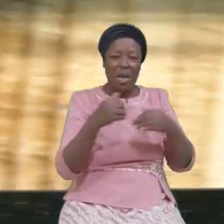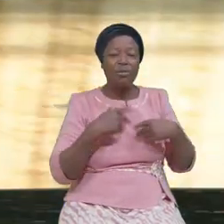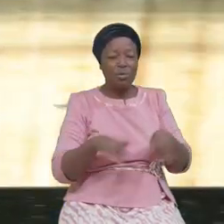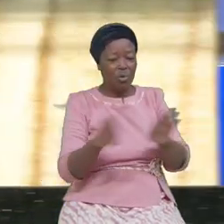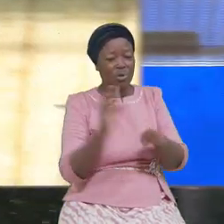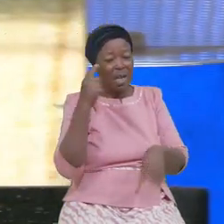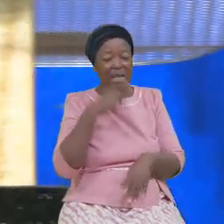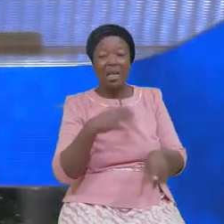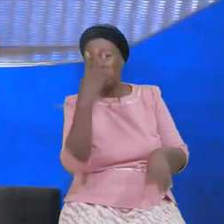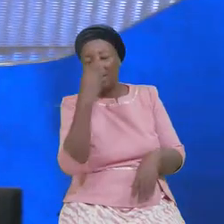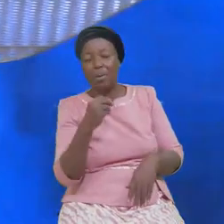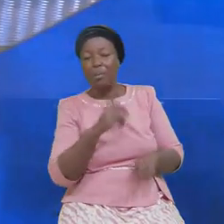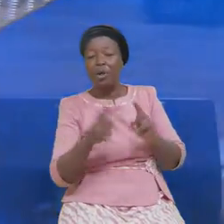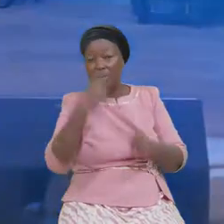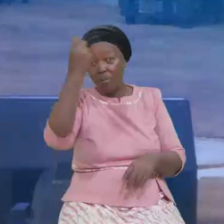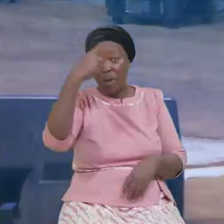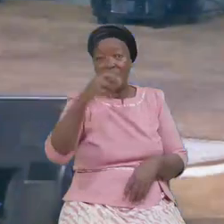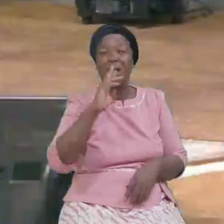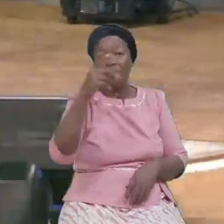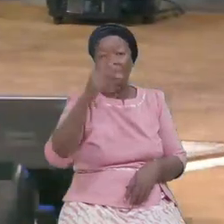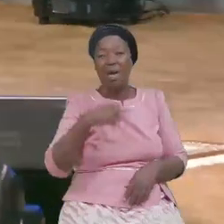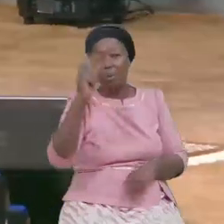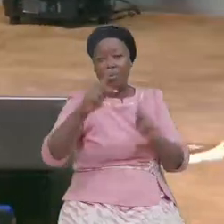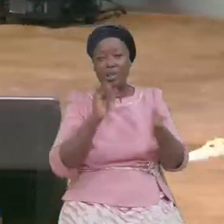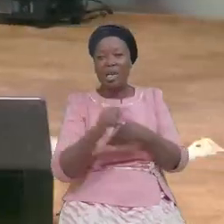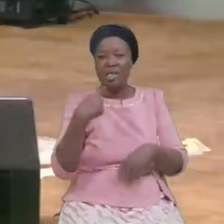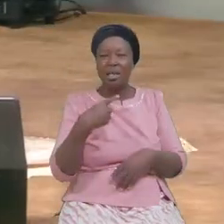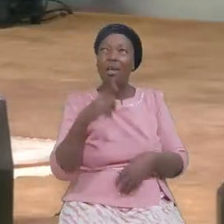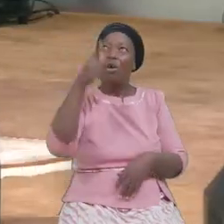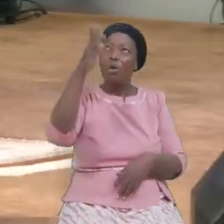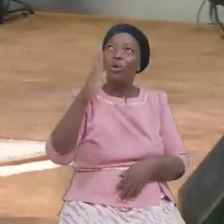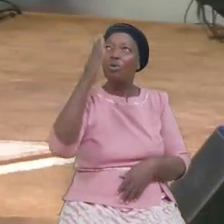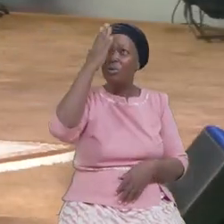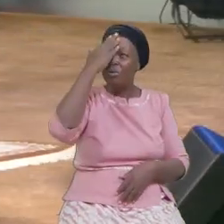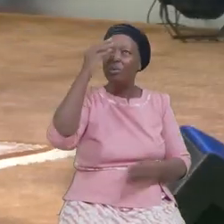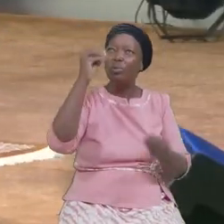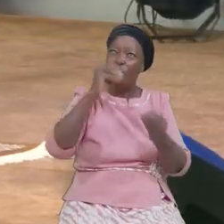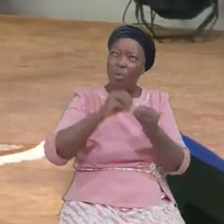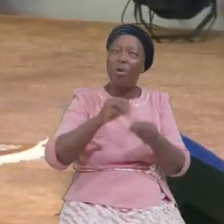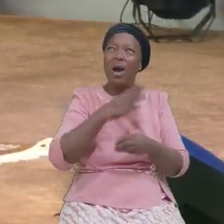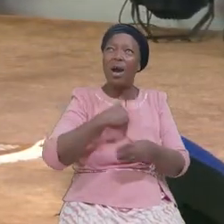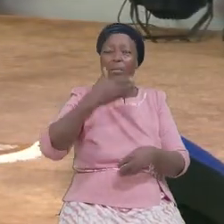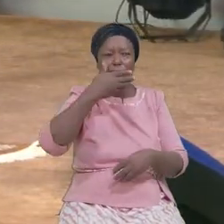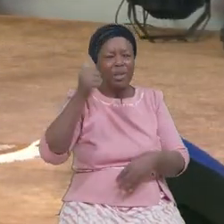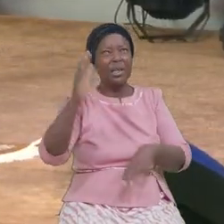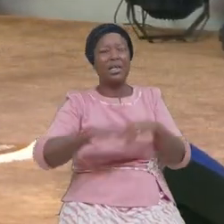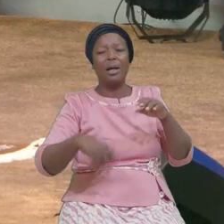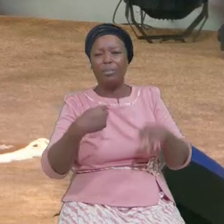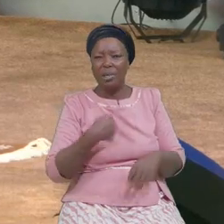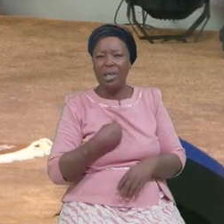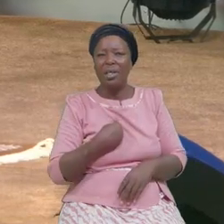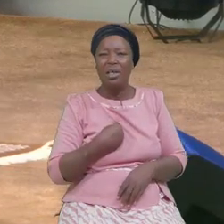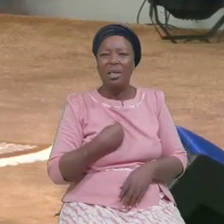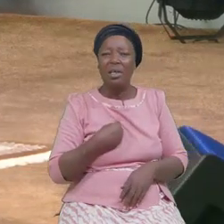the wise are the people that say, God knows more and better than me.